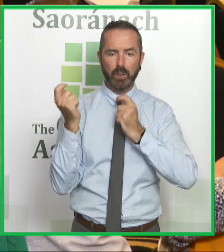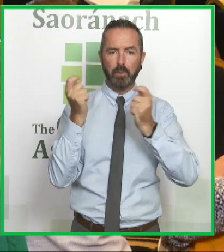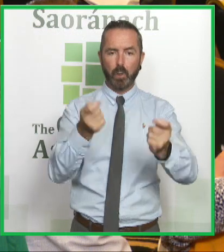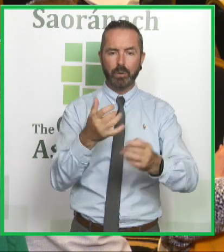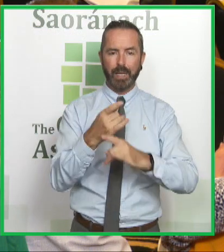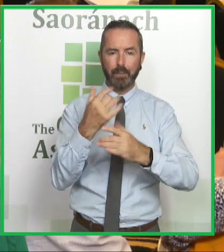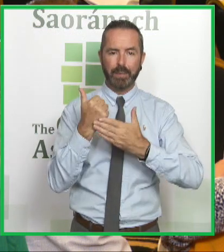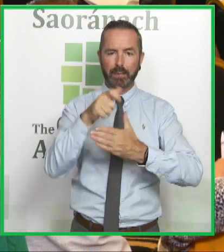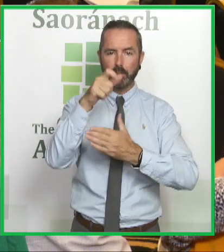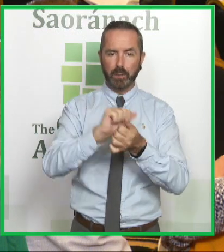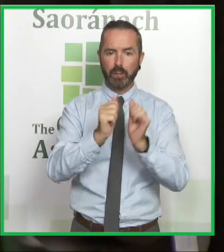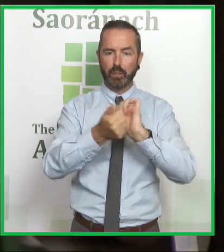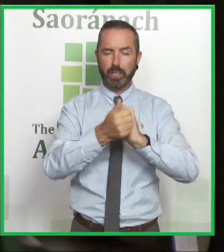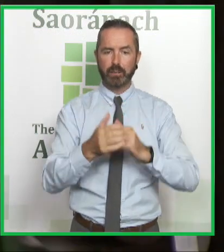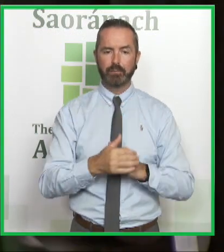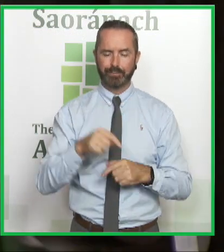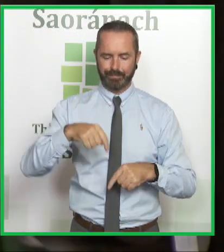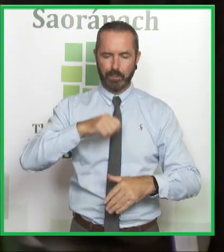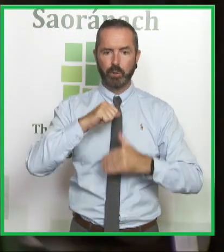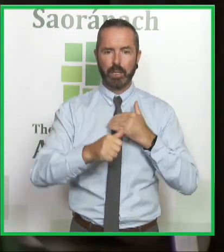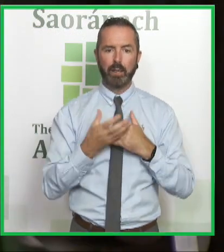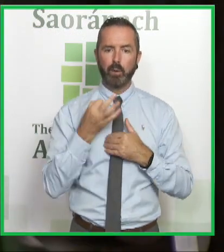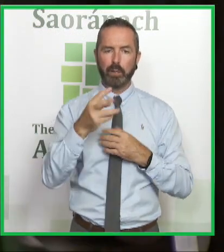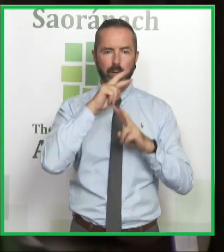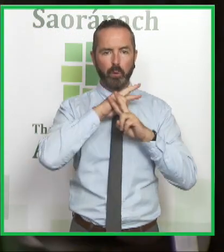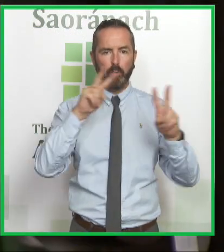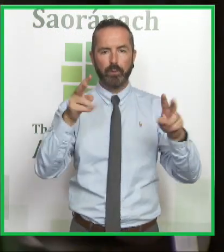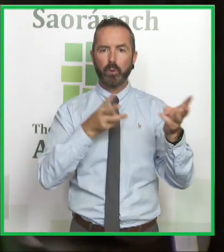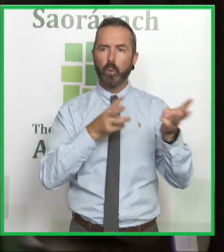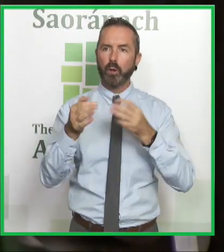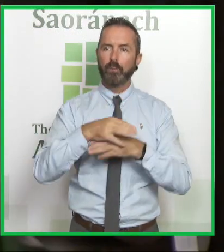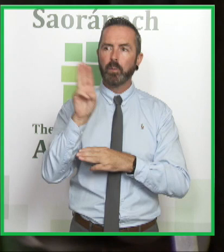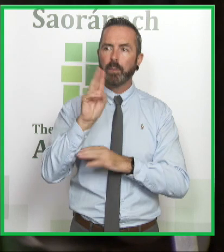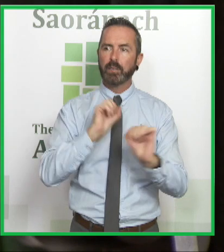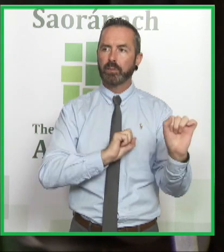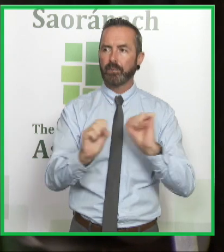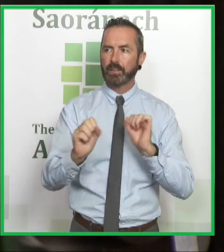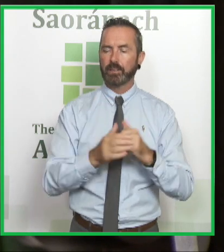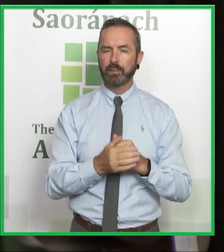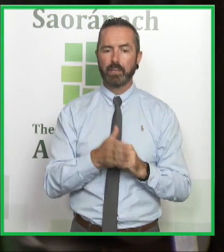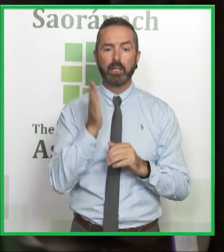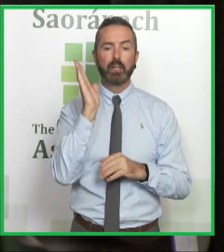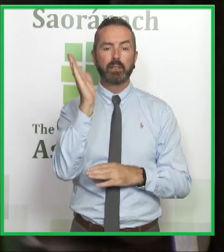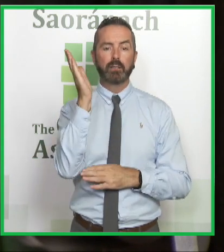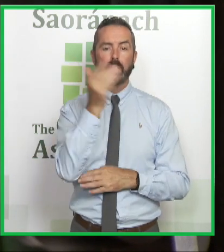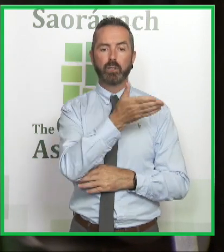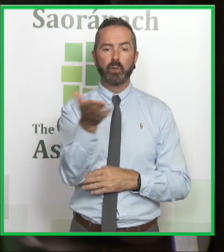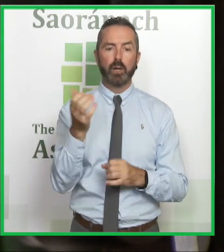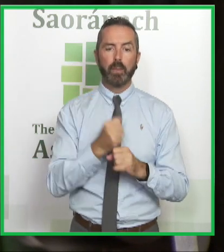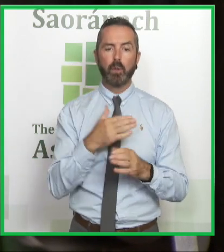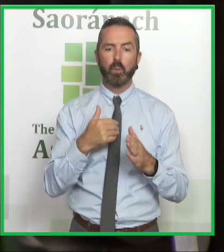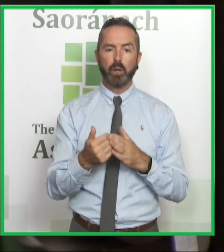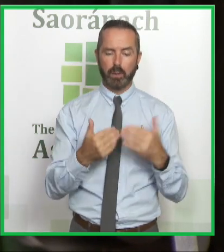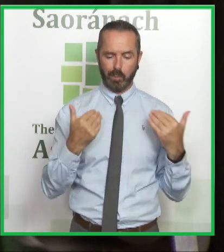change. Today, I will give you an overview of the work of the probation service, speak to you about the prevalence of drug